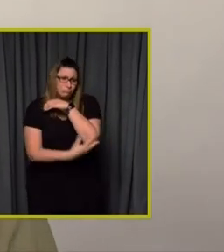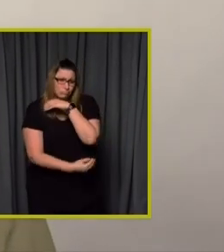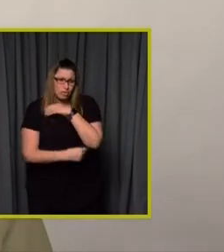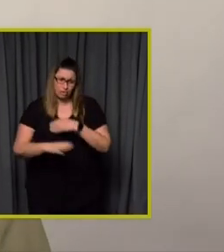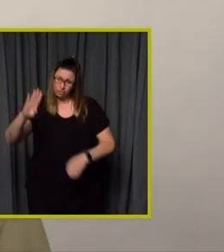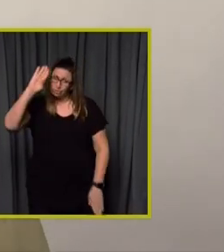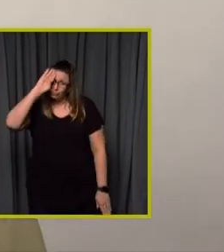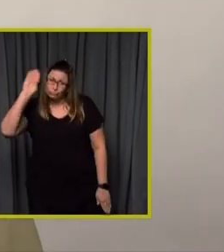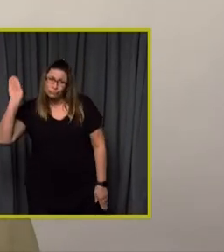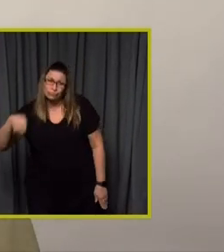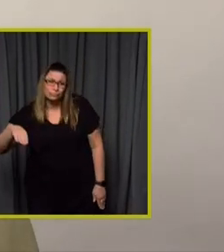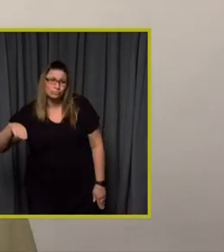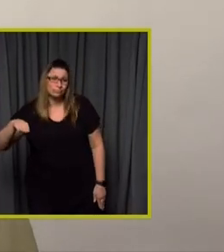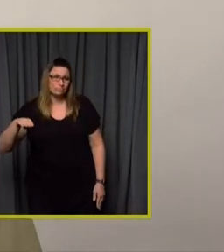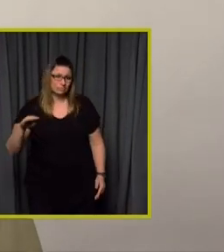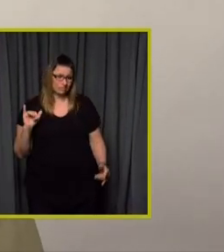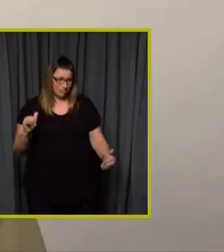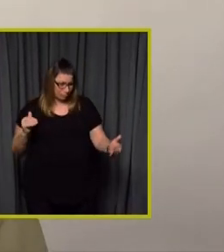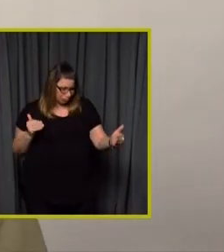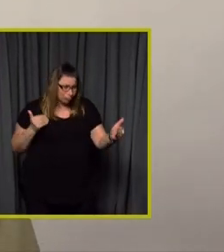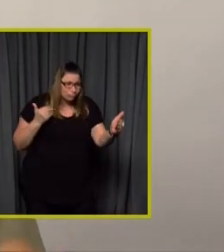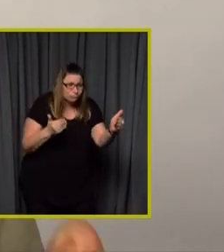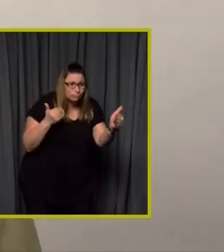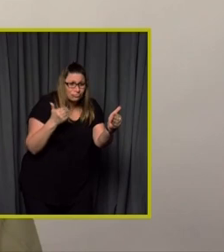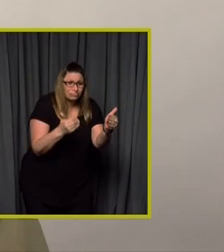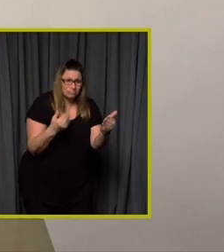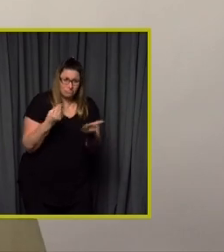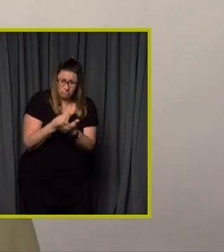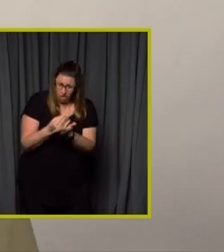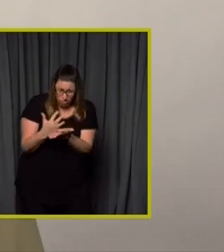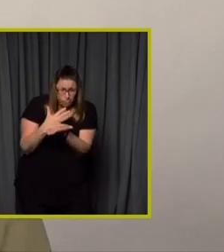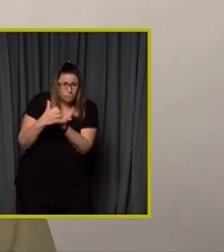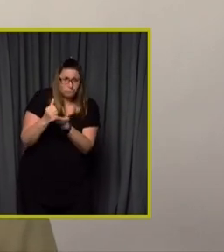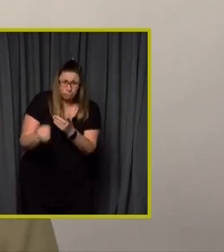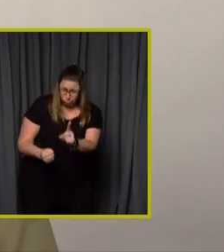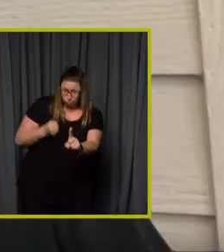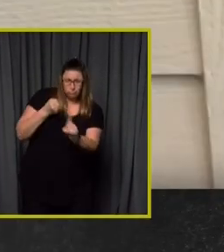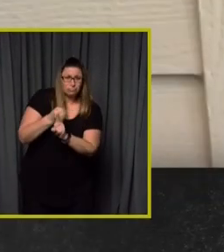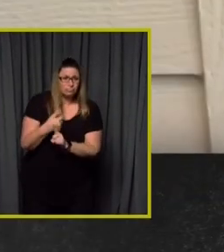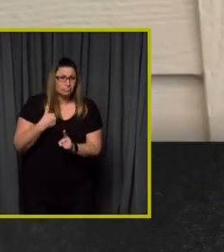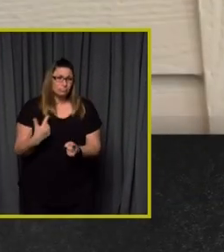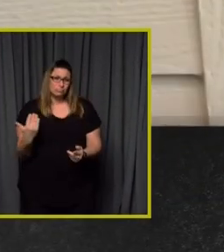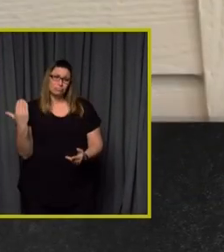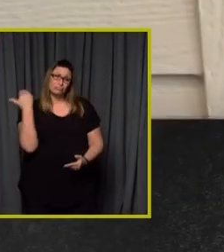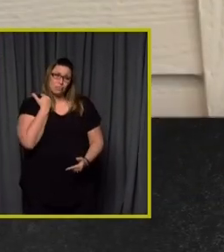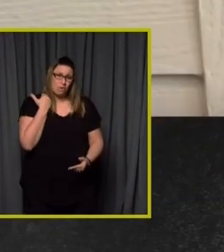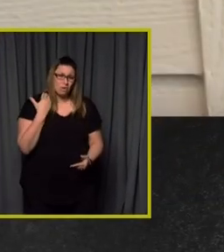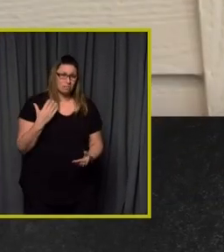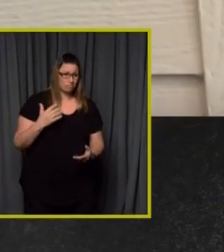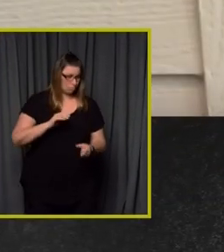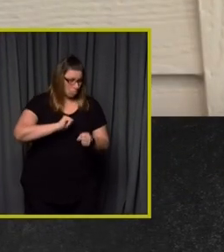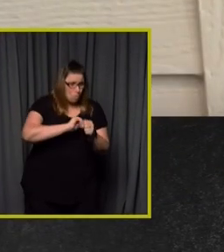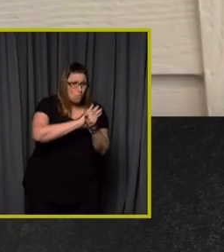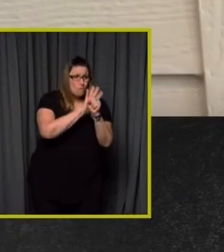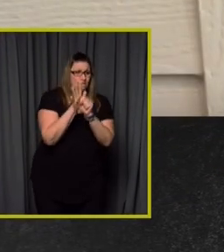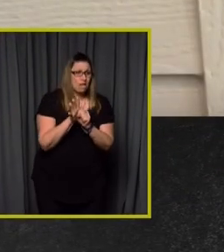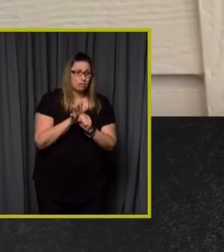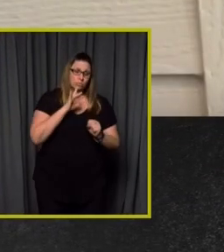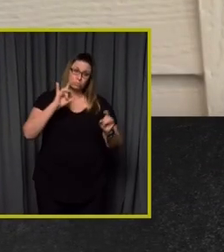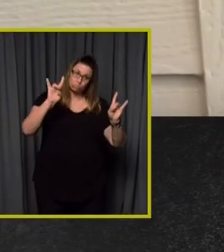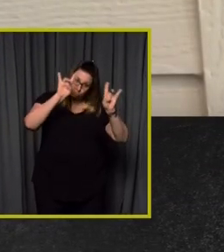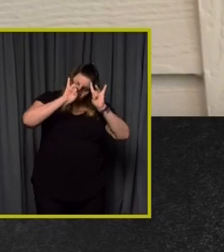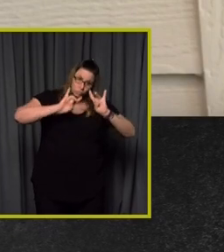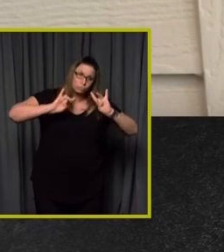emergency away from being poor, even before COVID-19 hit? Hi, I'm Gene. I know this